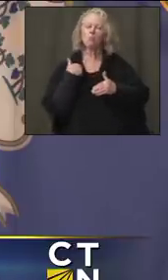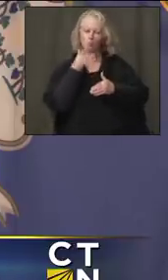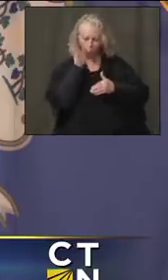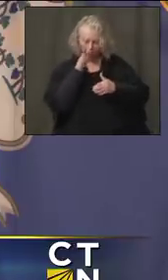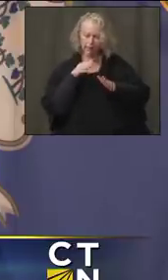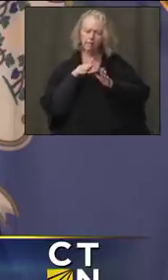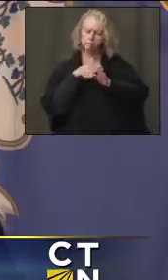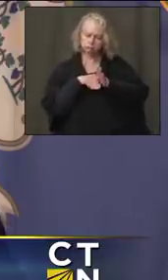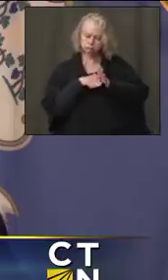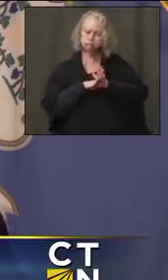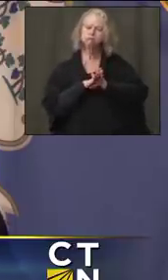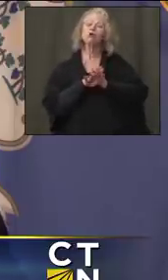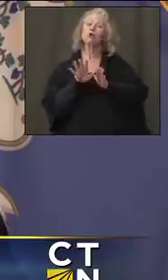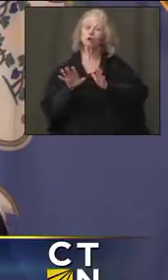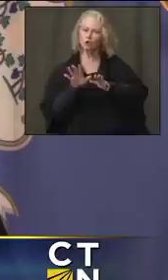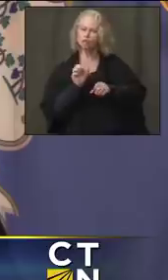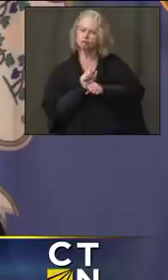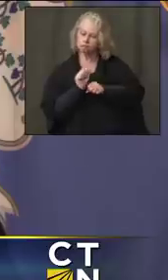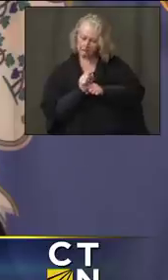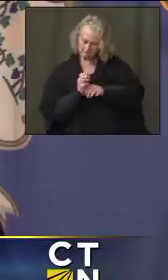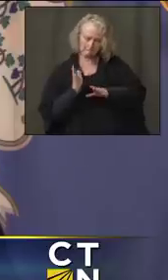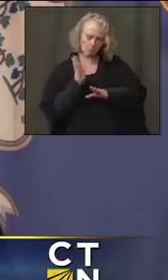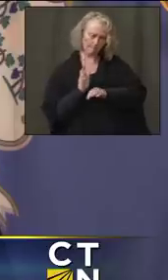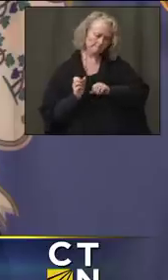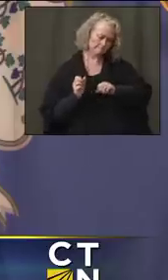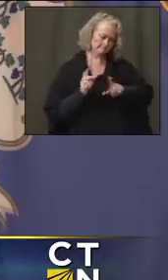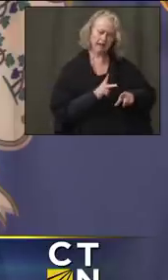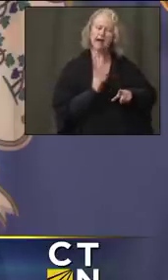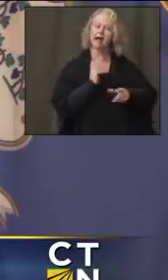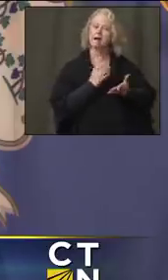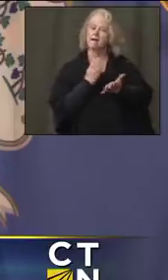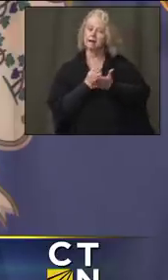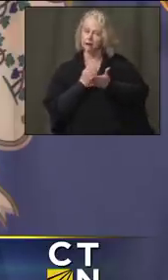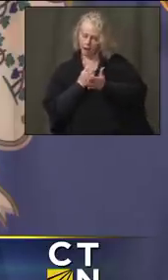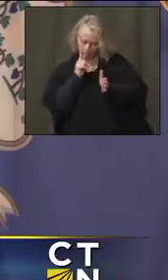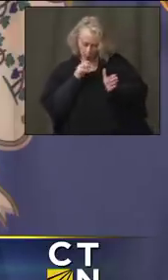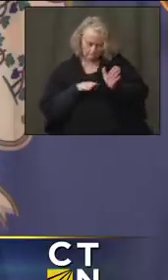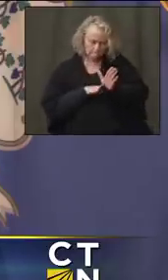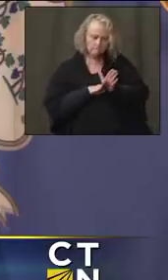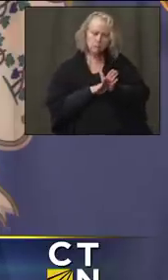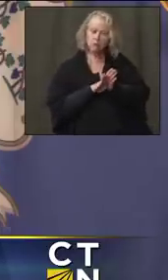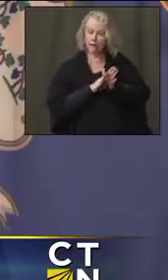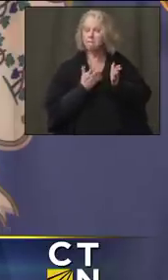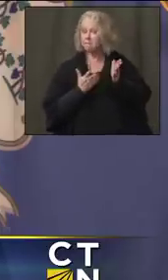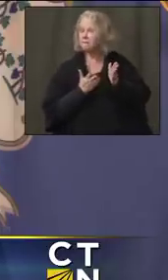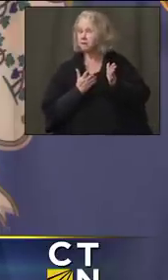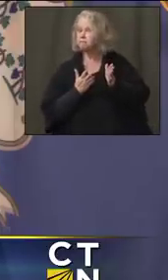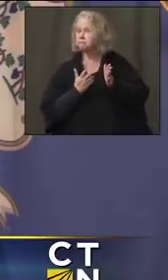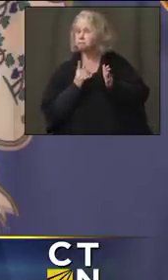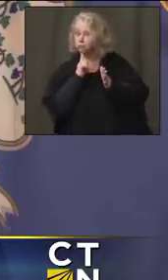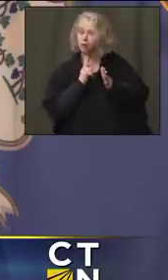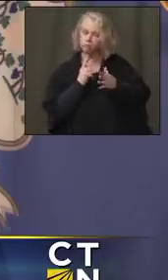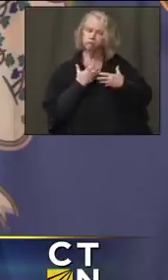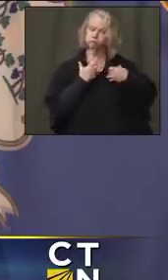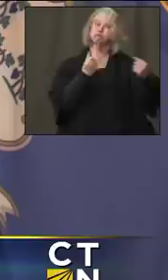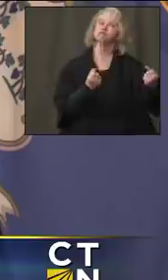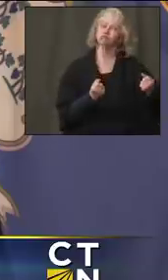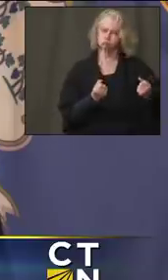your job's going to be coming back, and our economy will be coming back perhaps even stronger for a state like